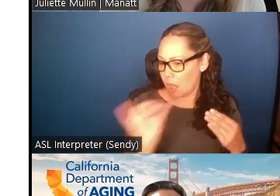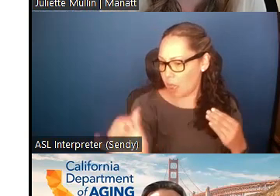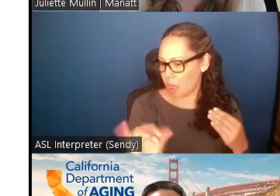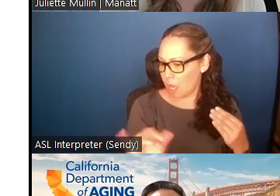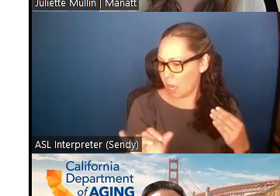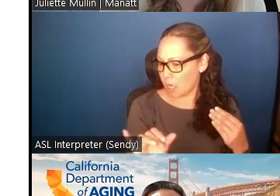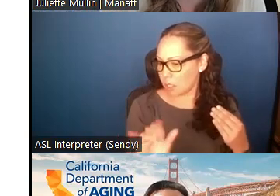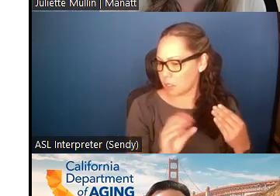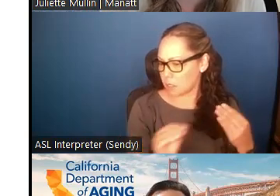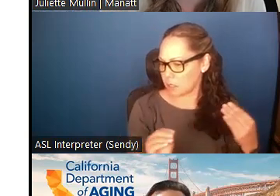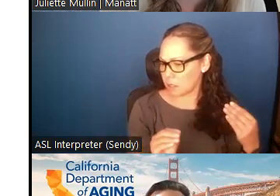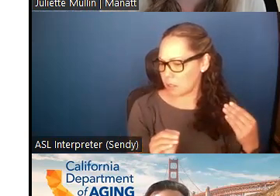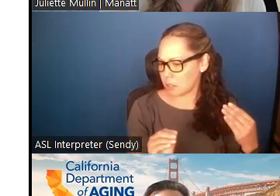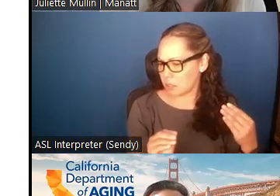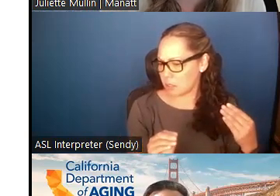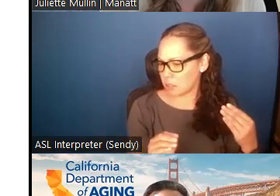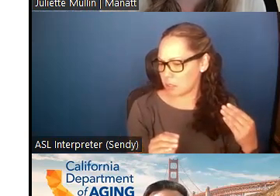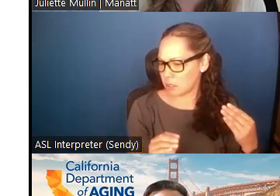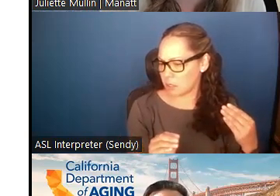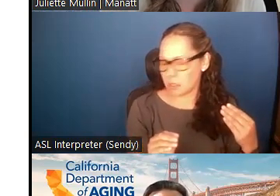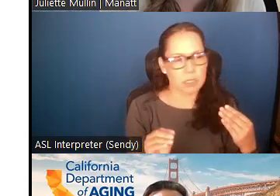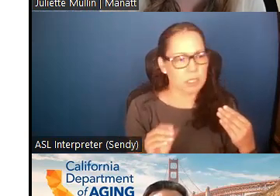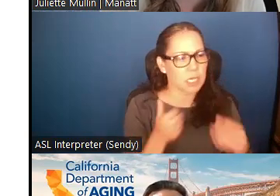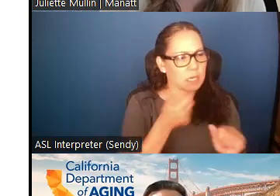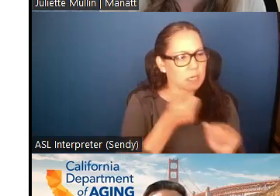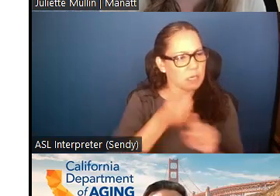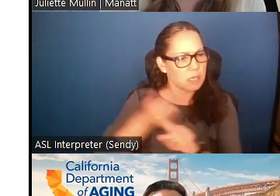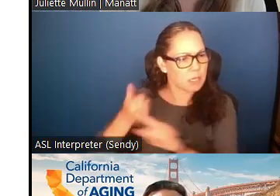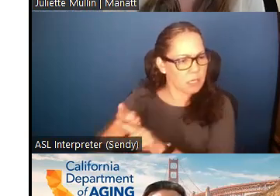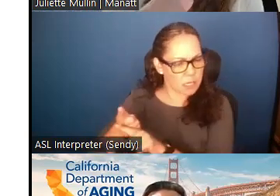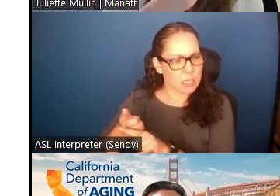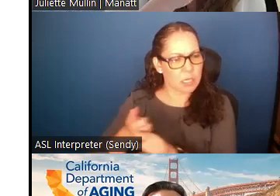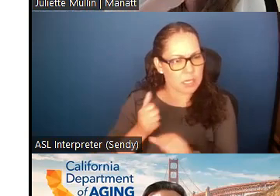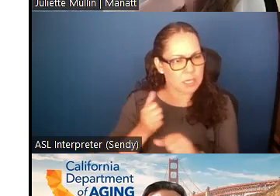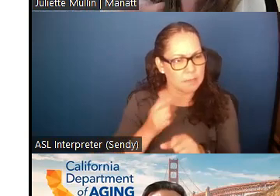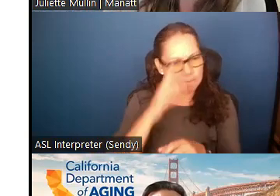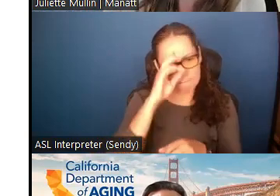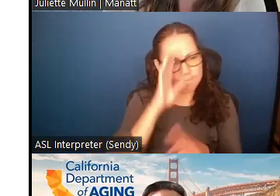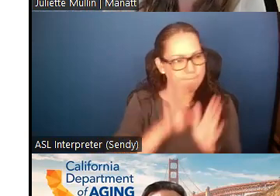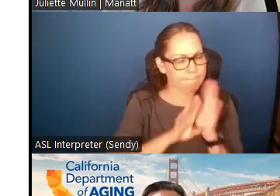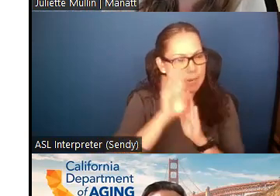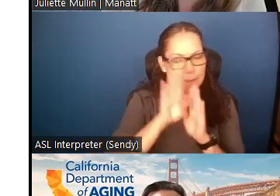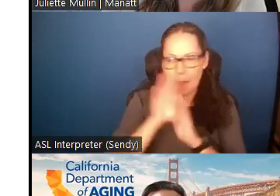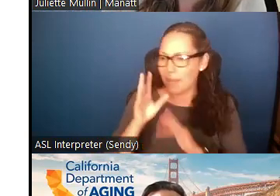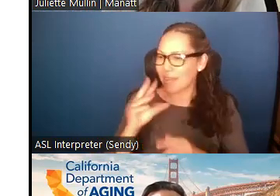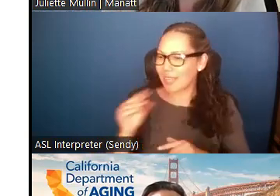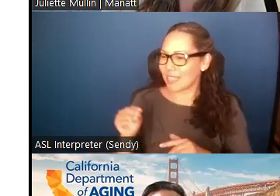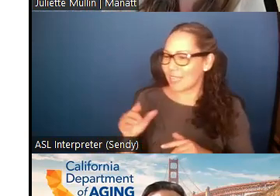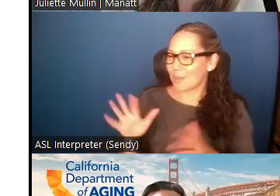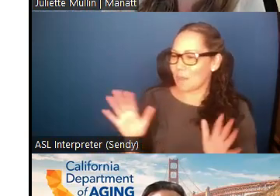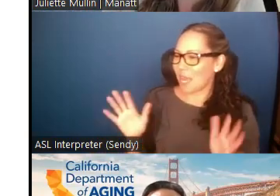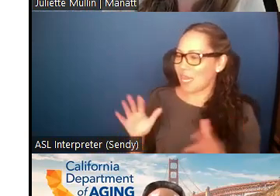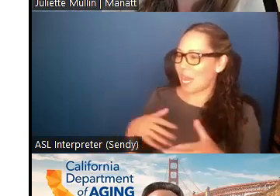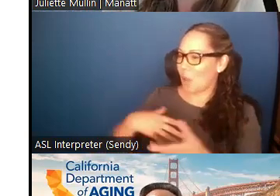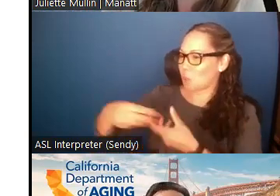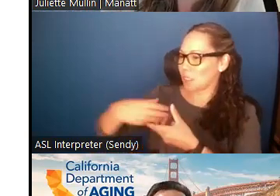into states, and then states came up with their own sort of like. Yeah, but totally outside of Center for Healthcare Quality, and I would